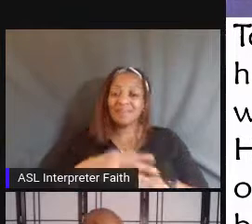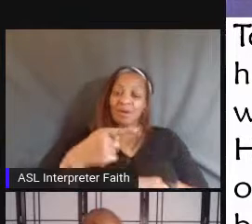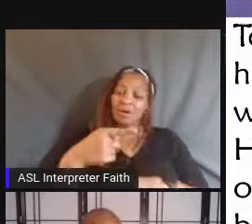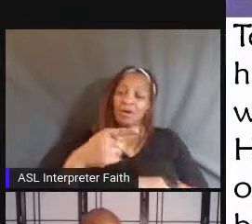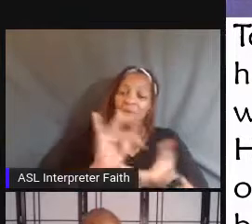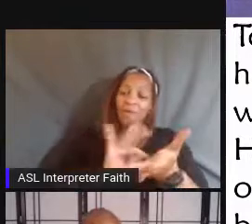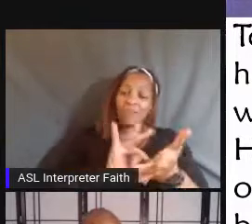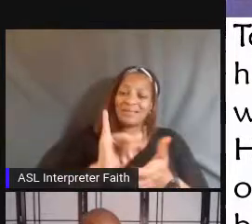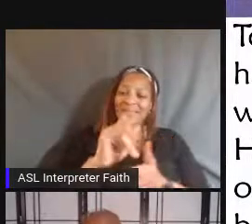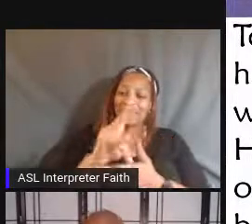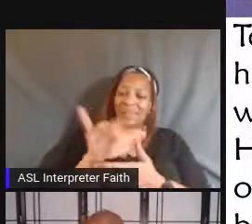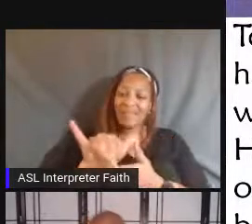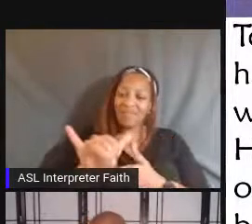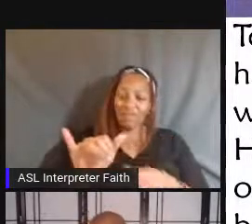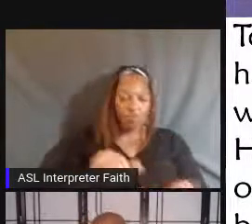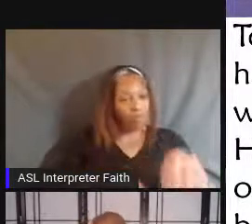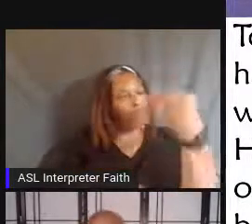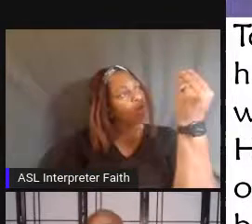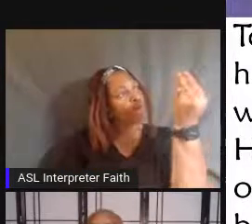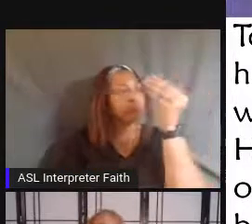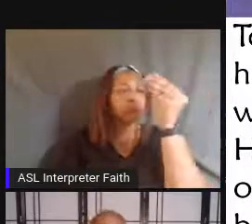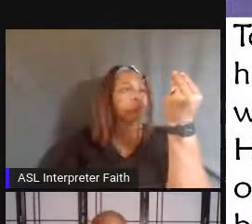ivy. What would happen if